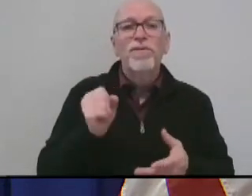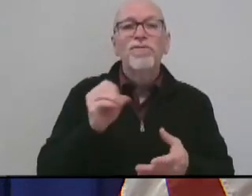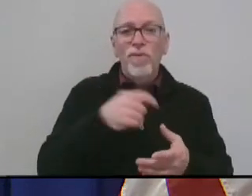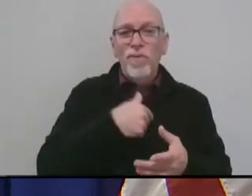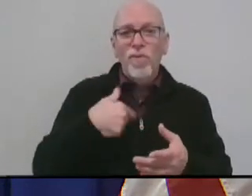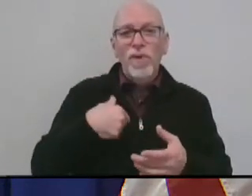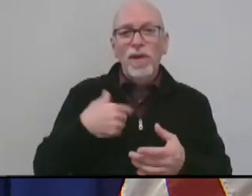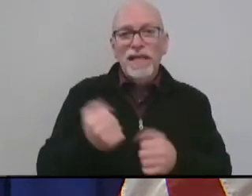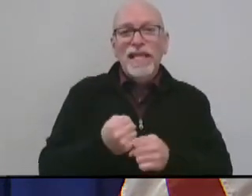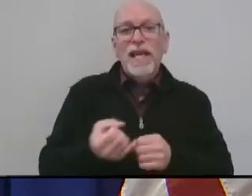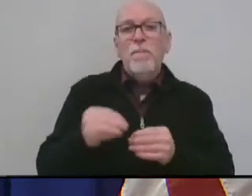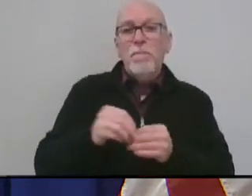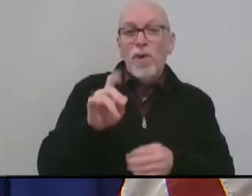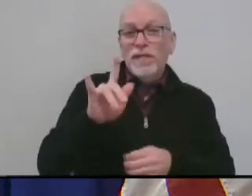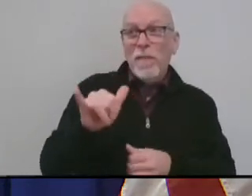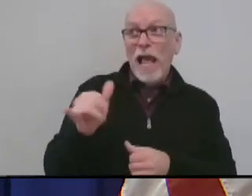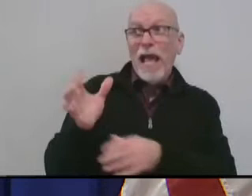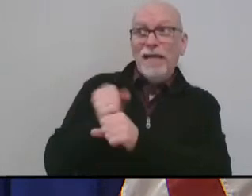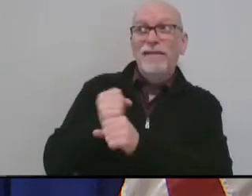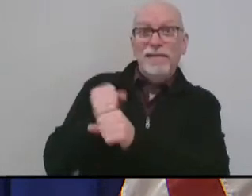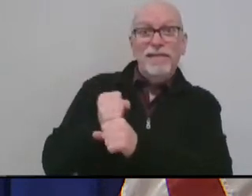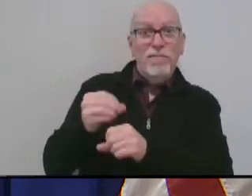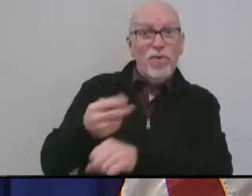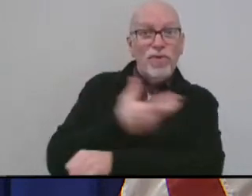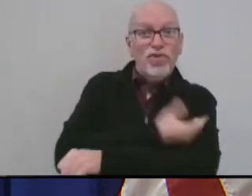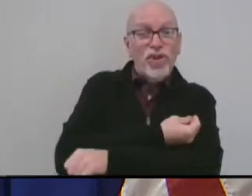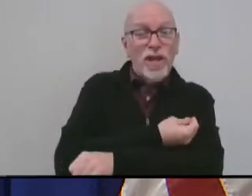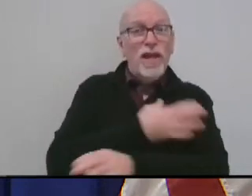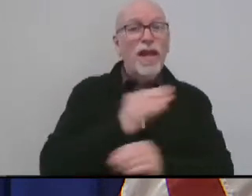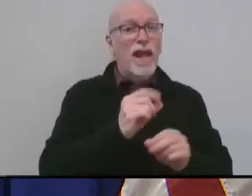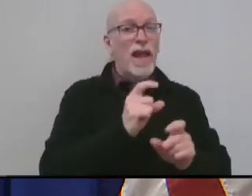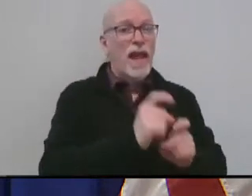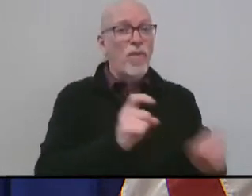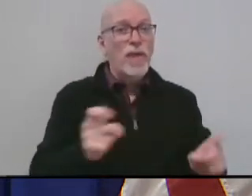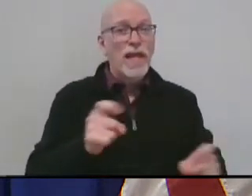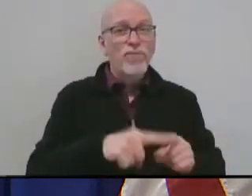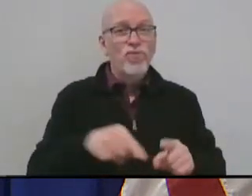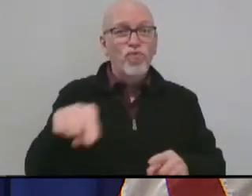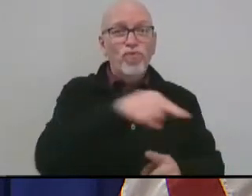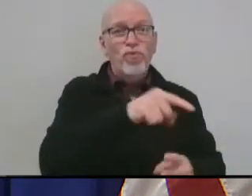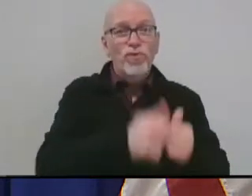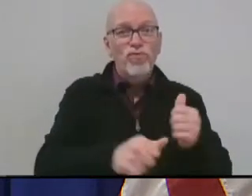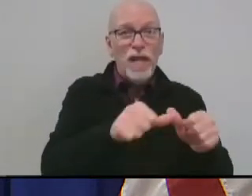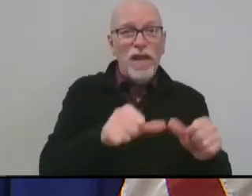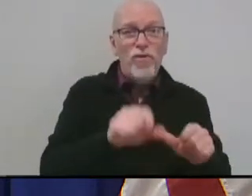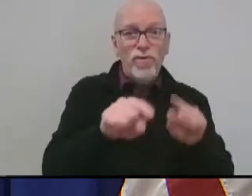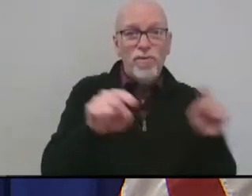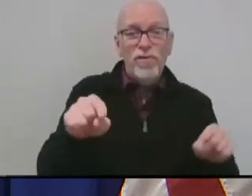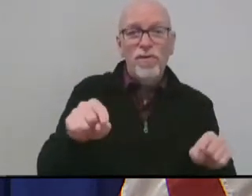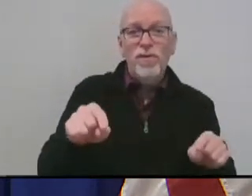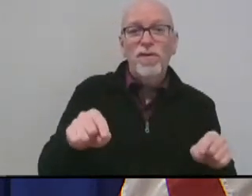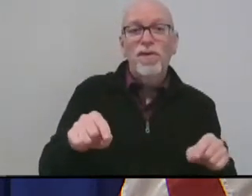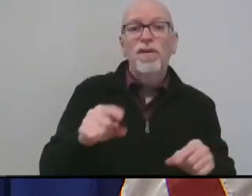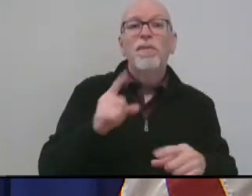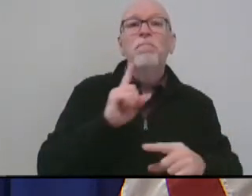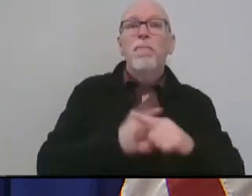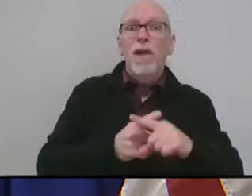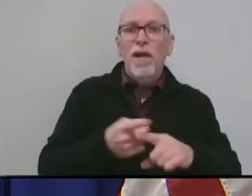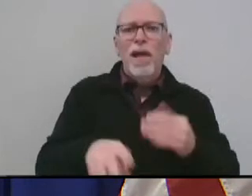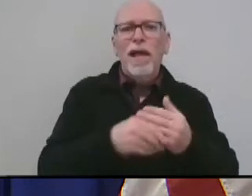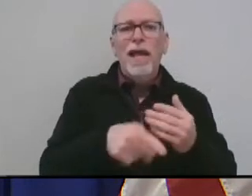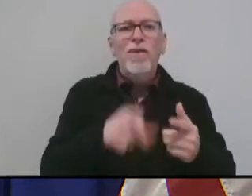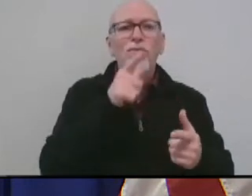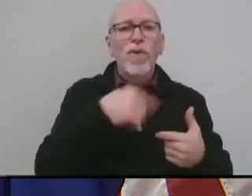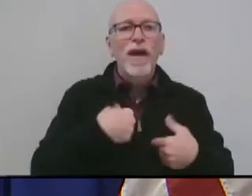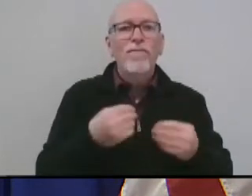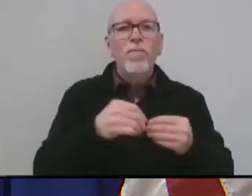supply, Dominic, it's being allocated to these areas as we add in the comorbidities. And